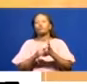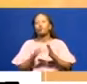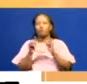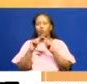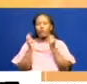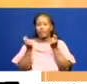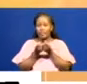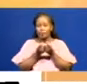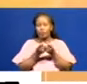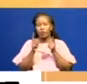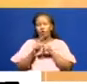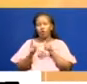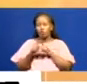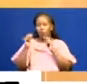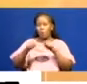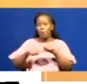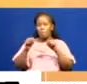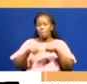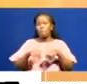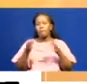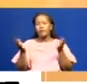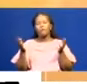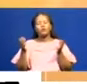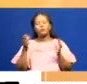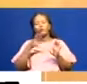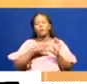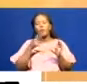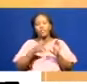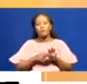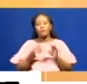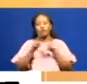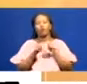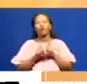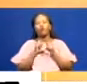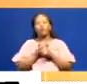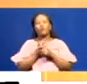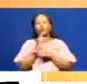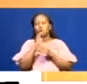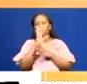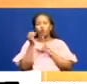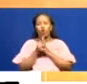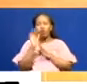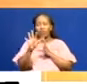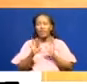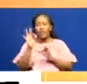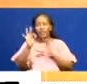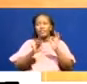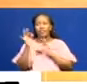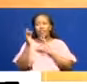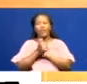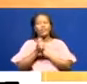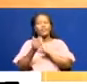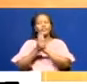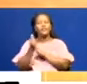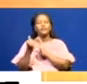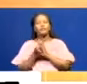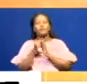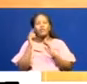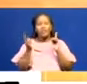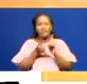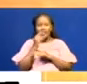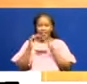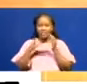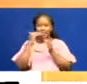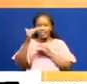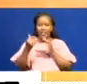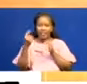teams to be able to participate and also sharpen their techniques. As from next year, we are going to have our second